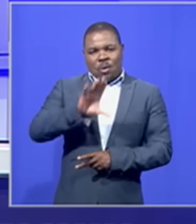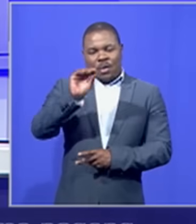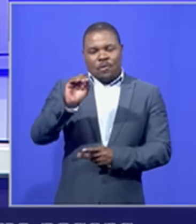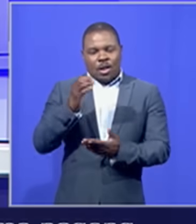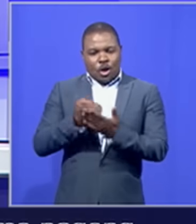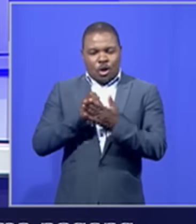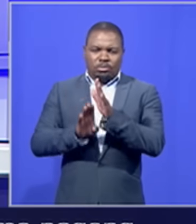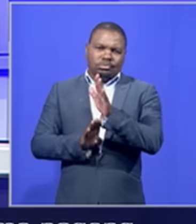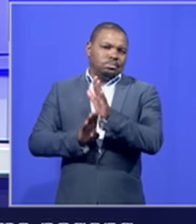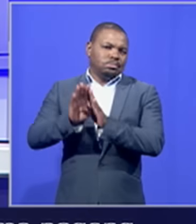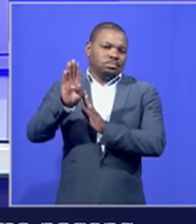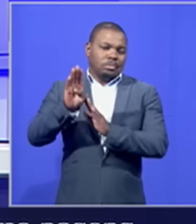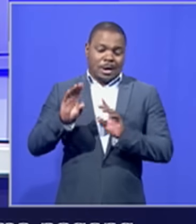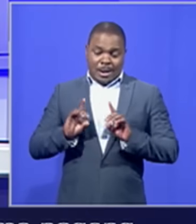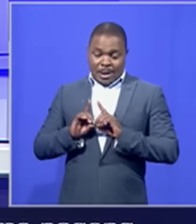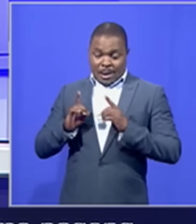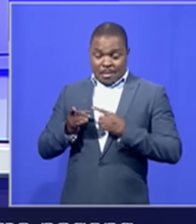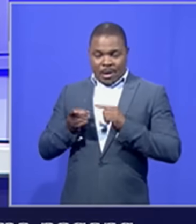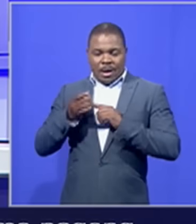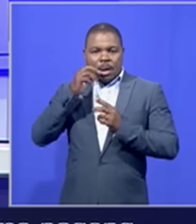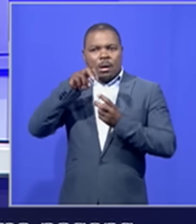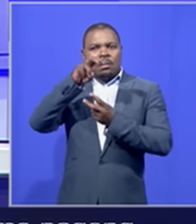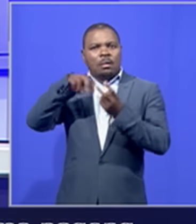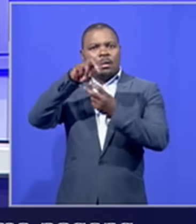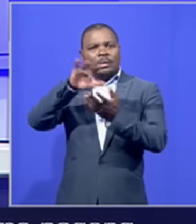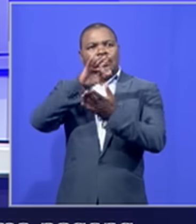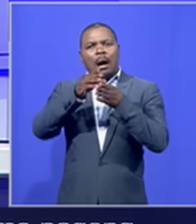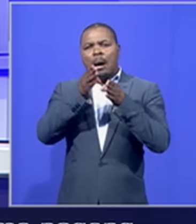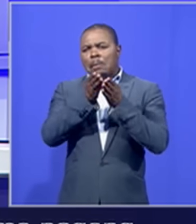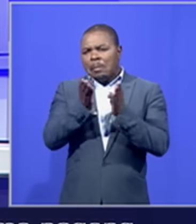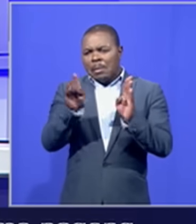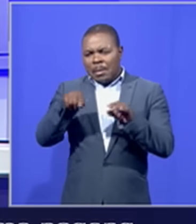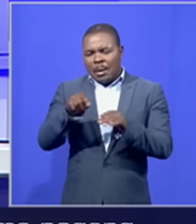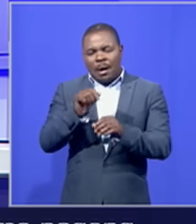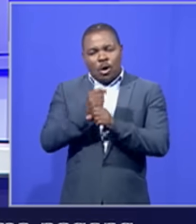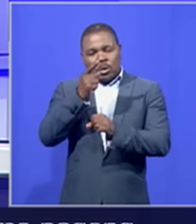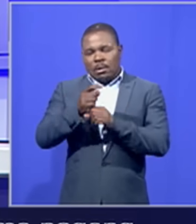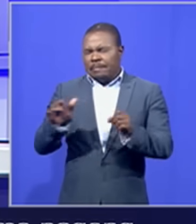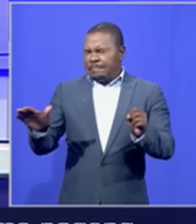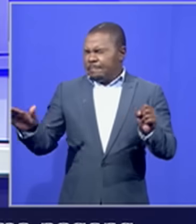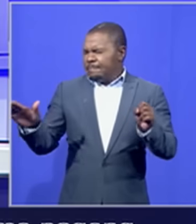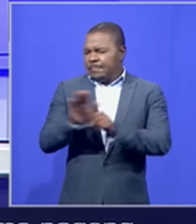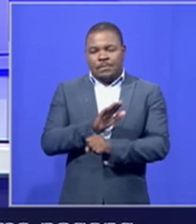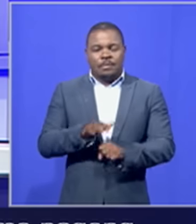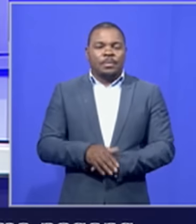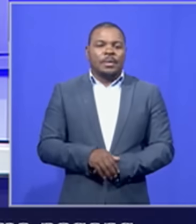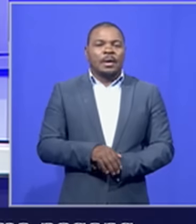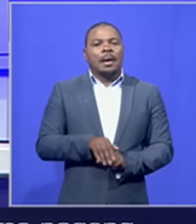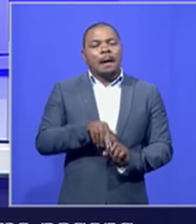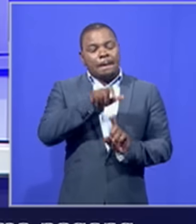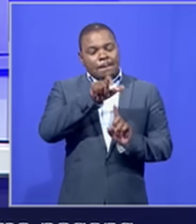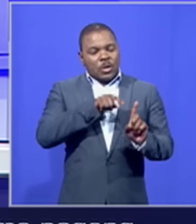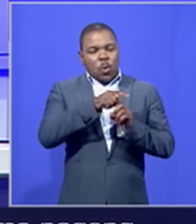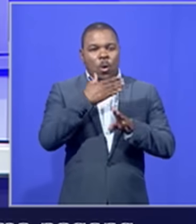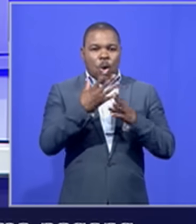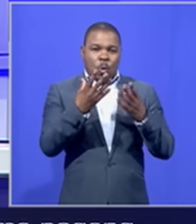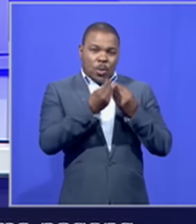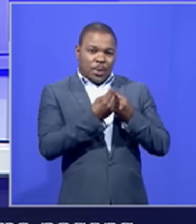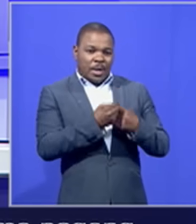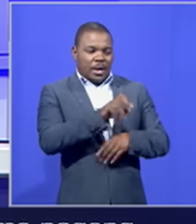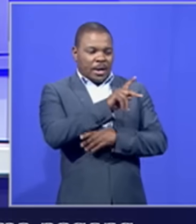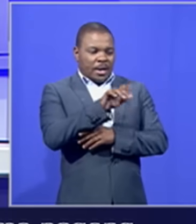bophara. Lefapha la re mafelo a borobasogo otlhe mo profenseng a tletse phetelela. Modirammogo le nna ke a dimile mo Walosi